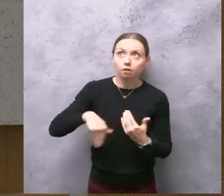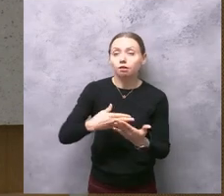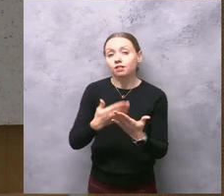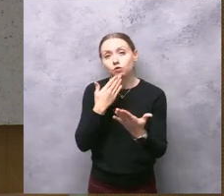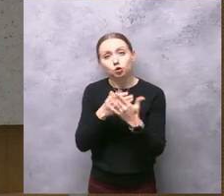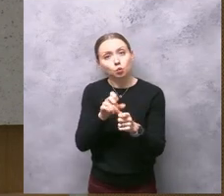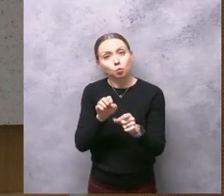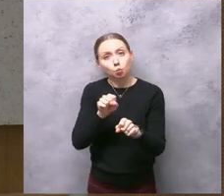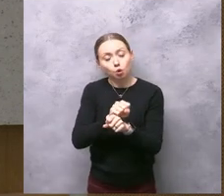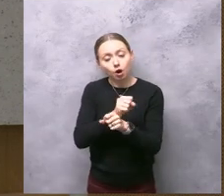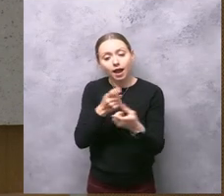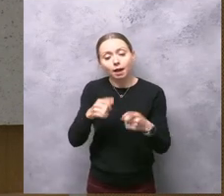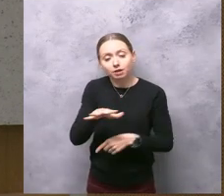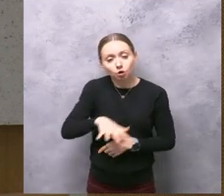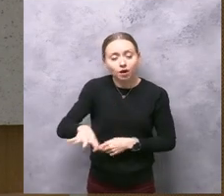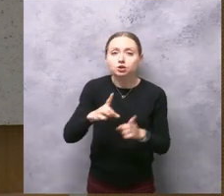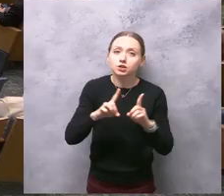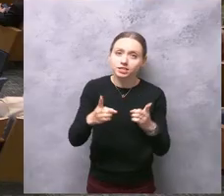So, thank you.